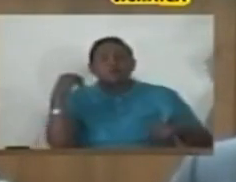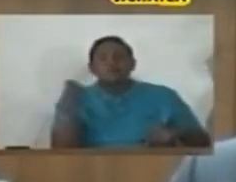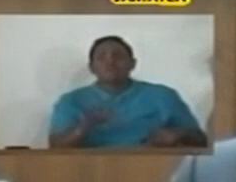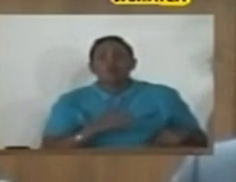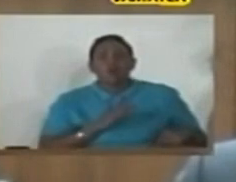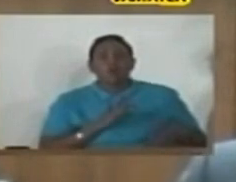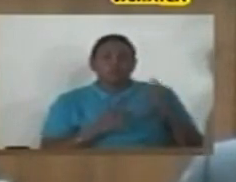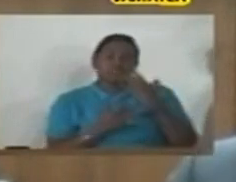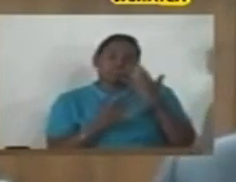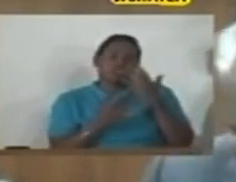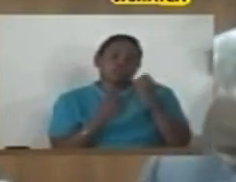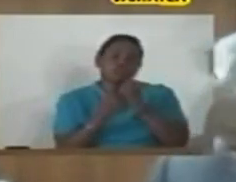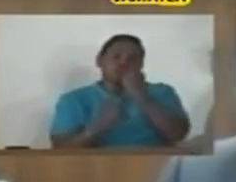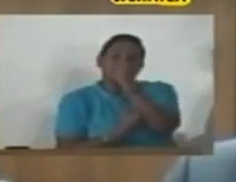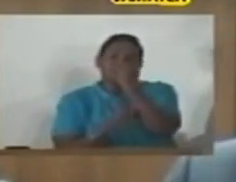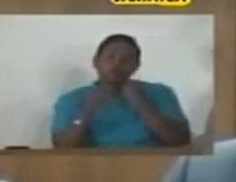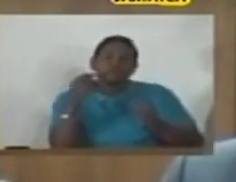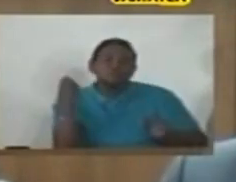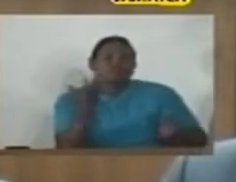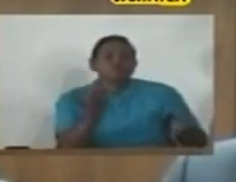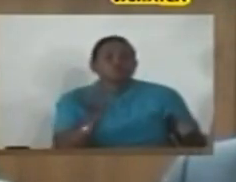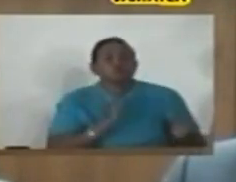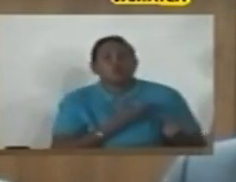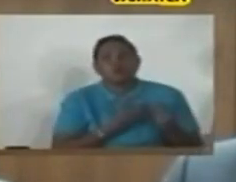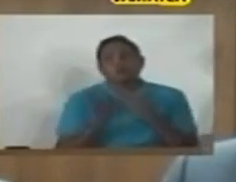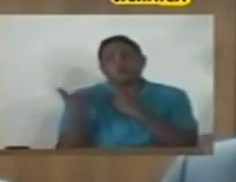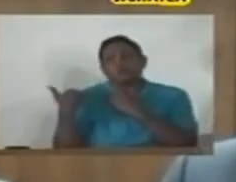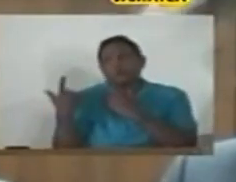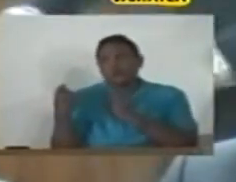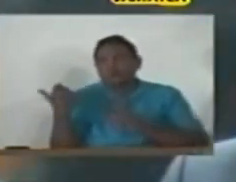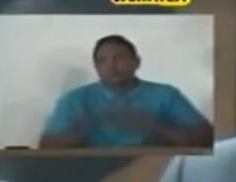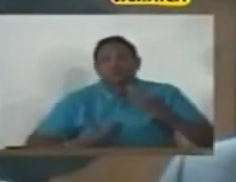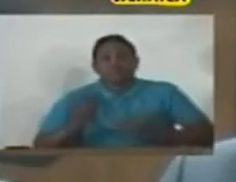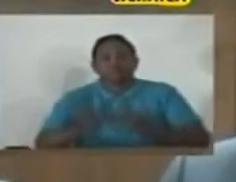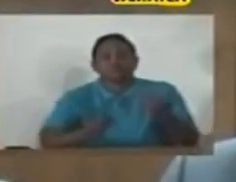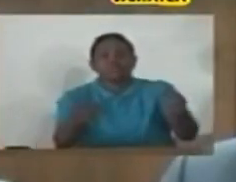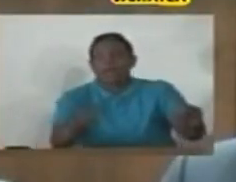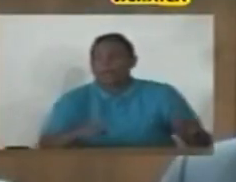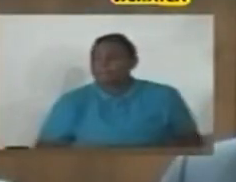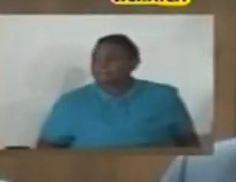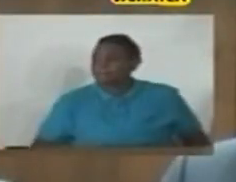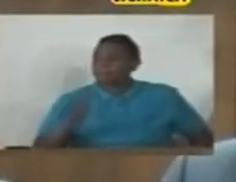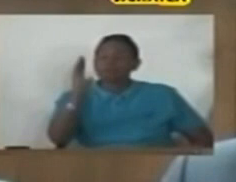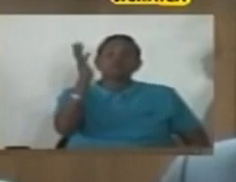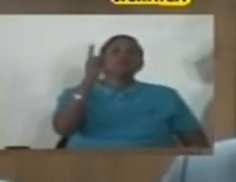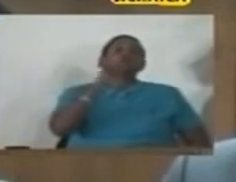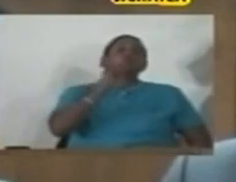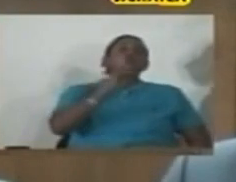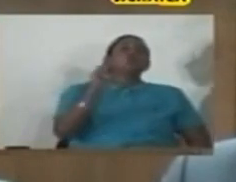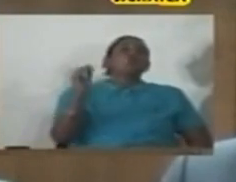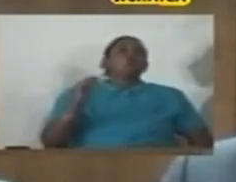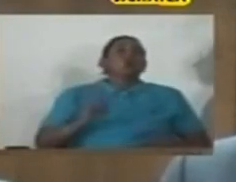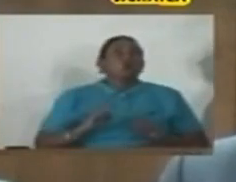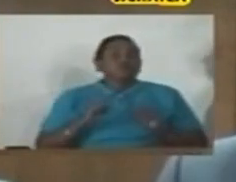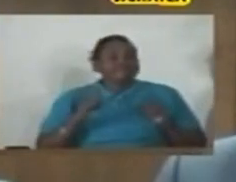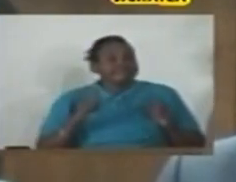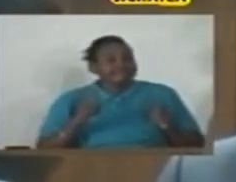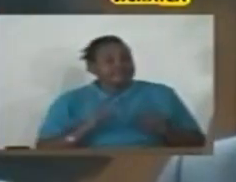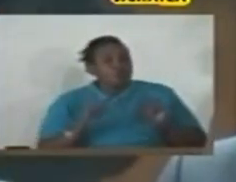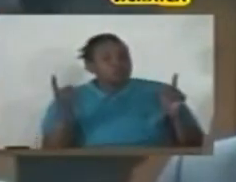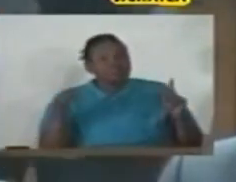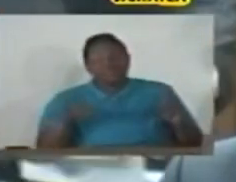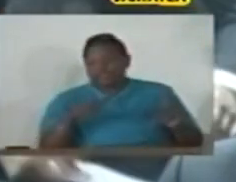technical support in the execution of our mandate. Mr. Speaker, it is no coincidence that this year marks the